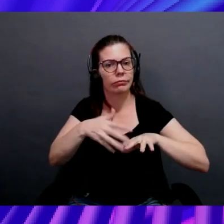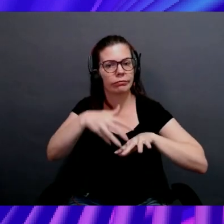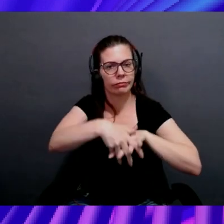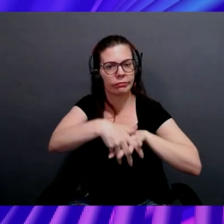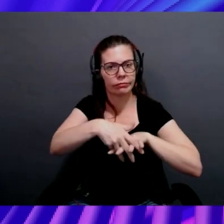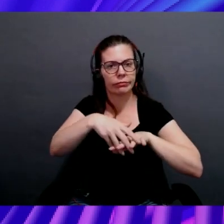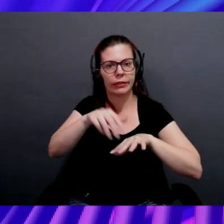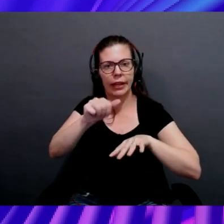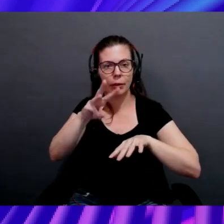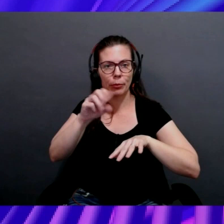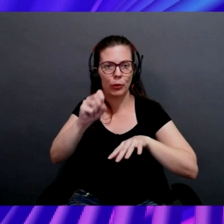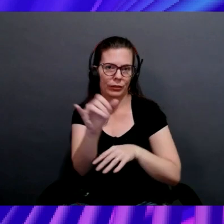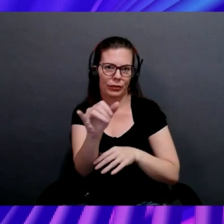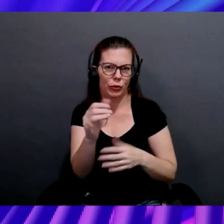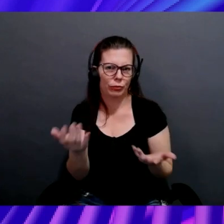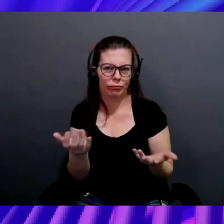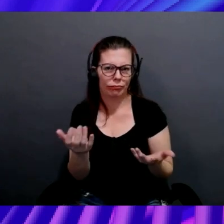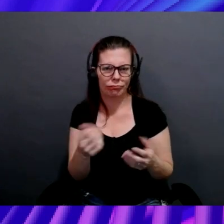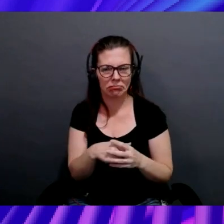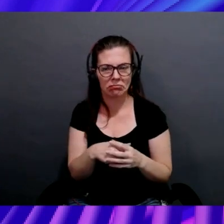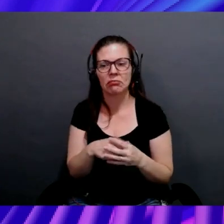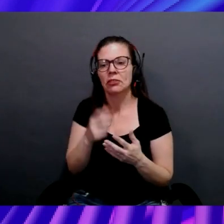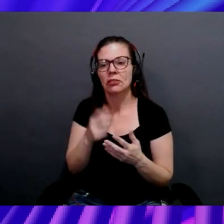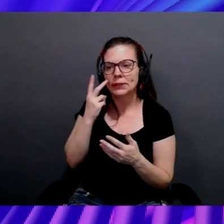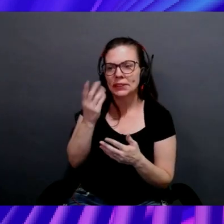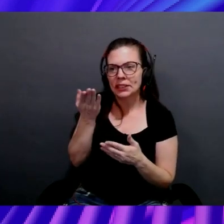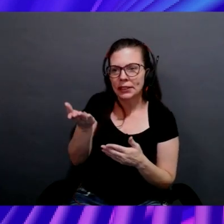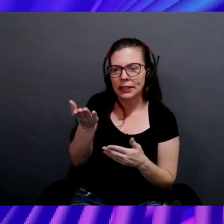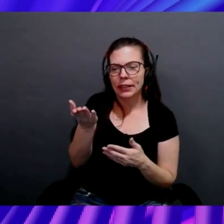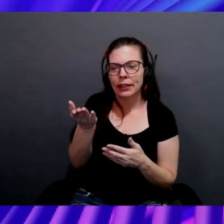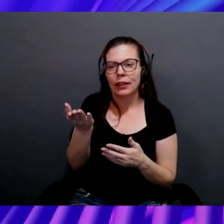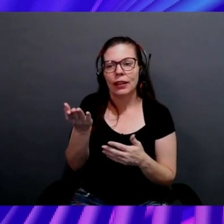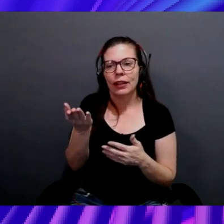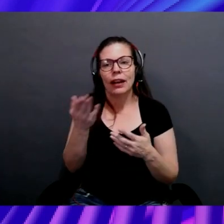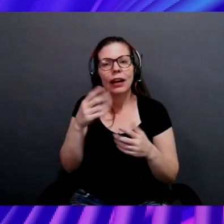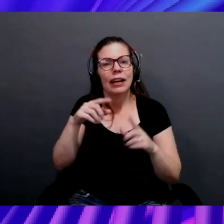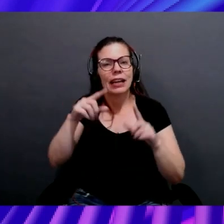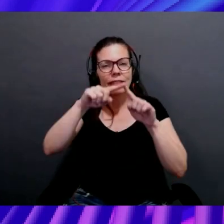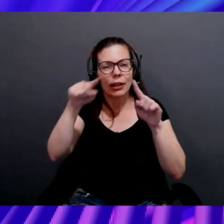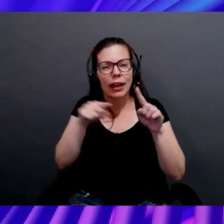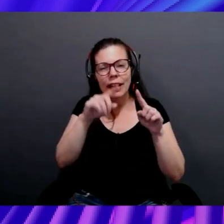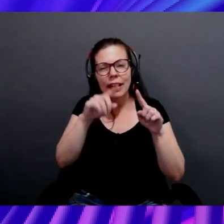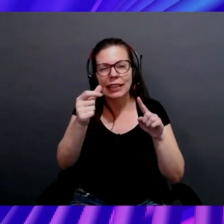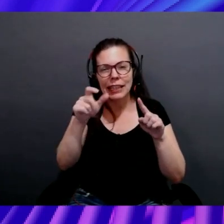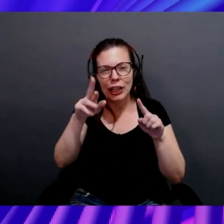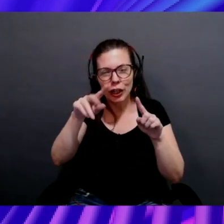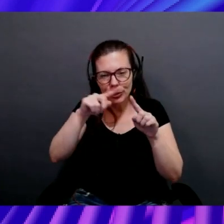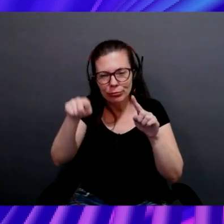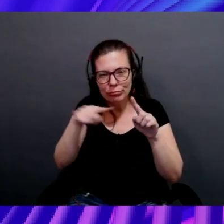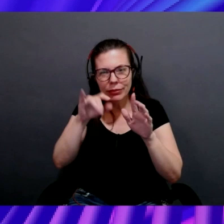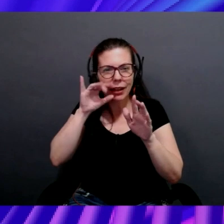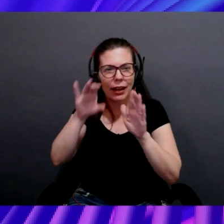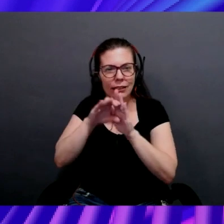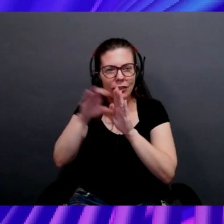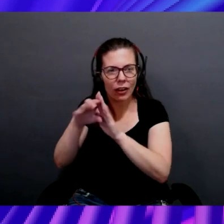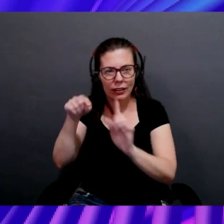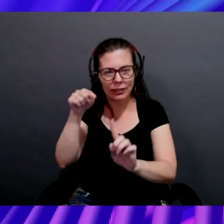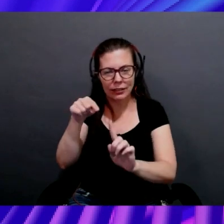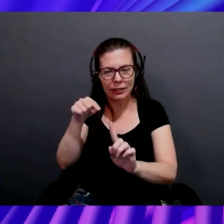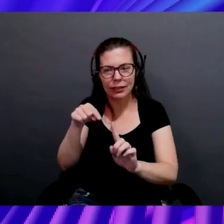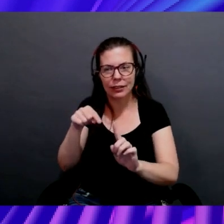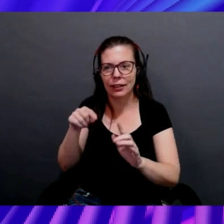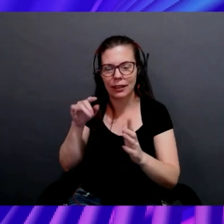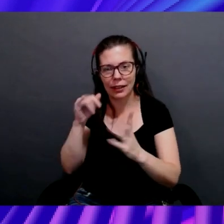either. So as you see here, these things that have these little gear icons all over my view, those could be remote endpoints.